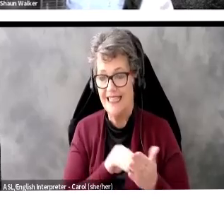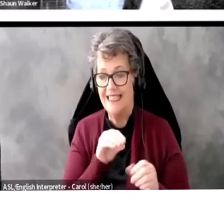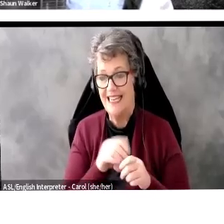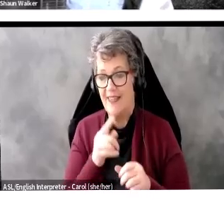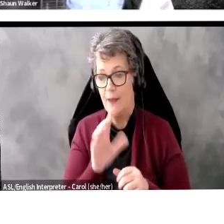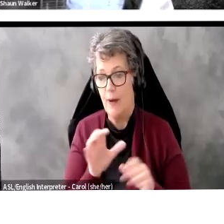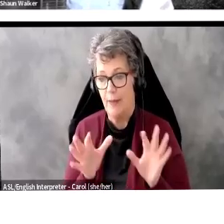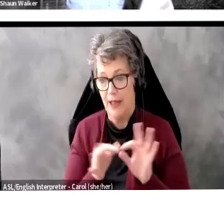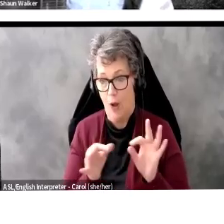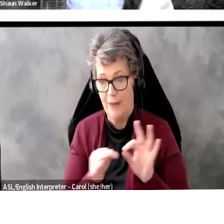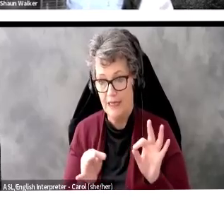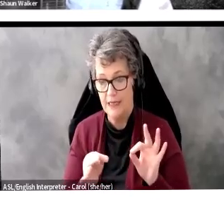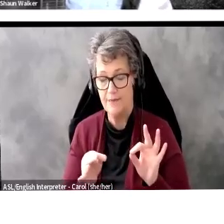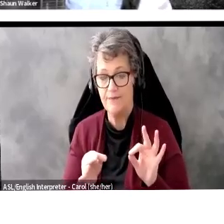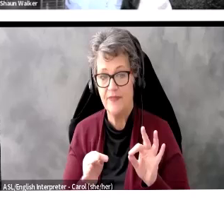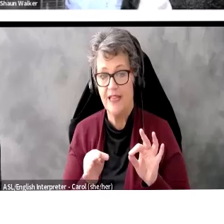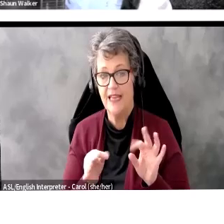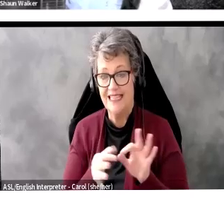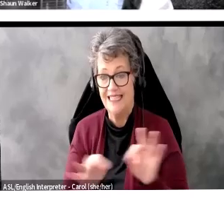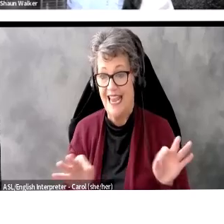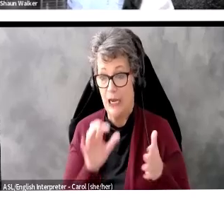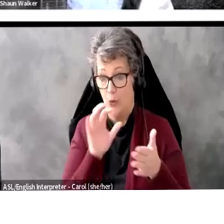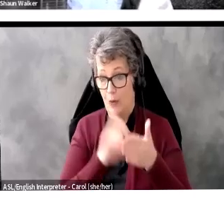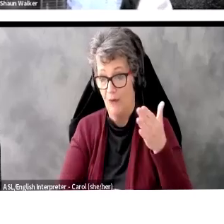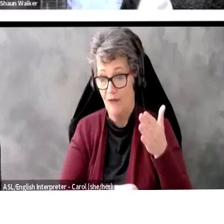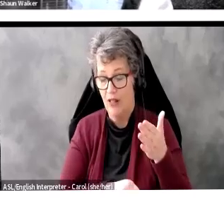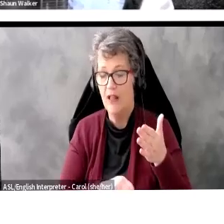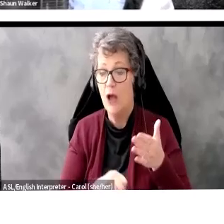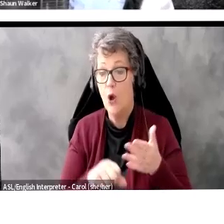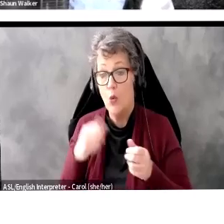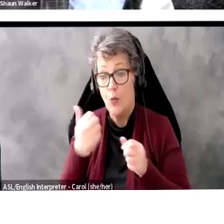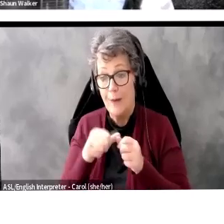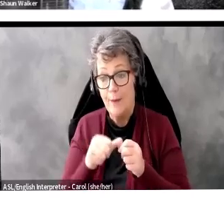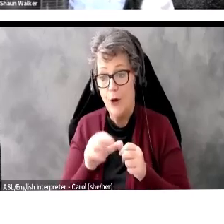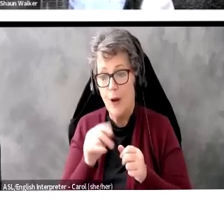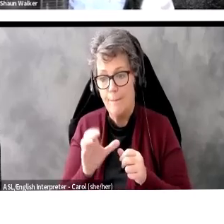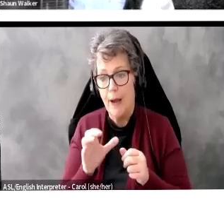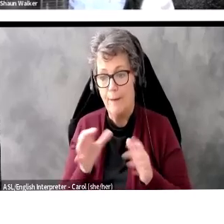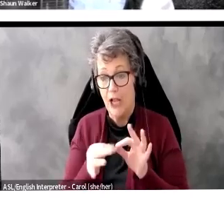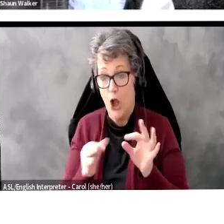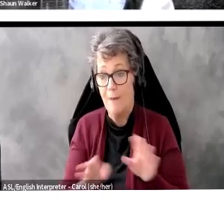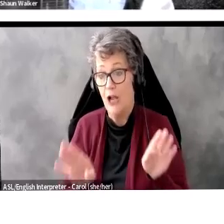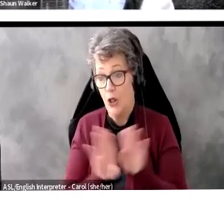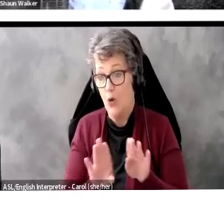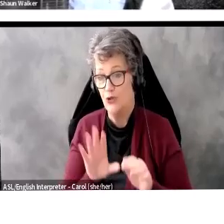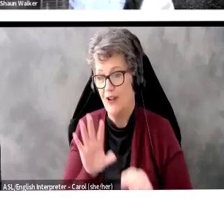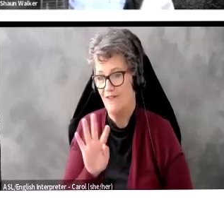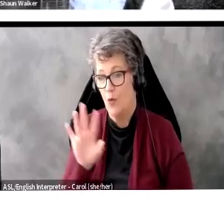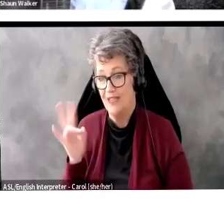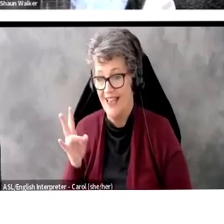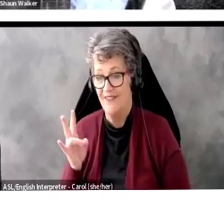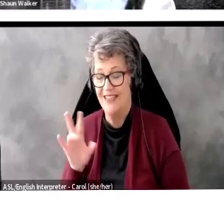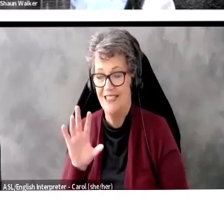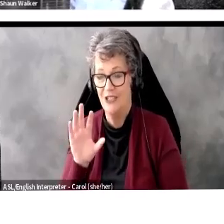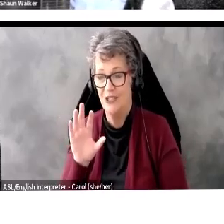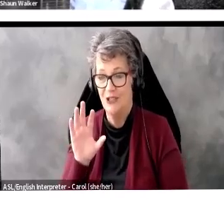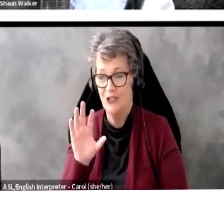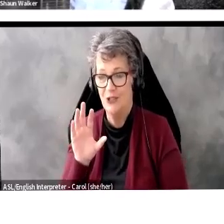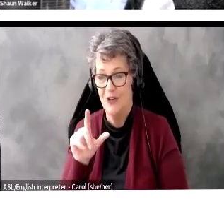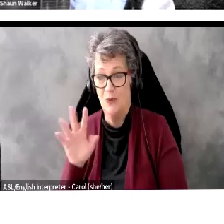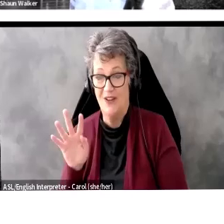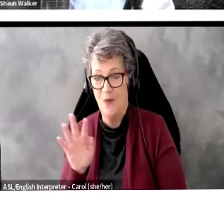public comment stating that removal. Please note that public comment closed on 4/7 of 2024,